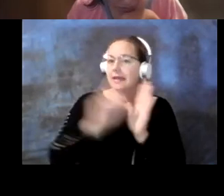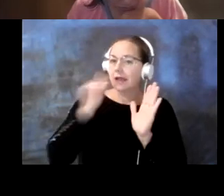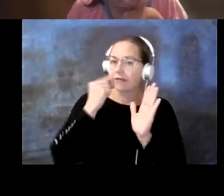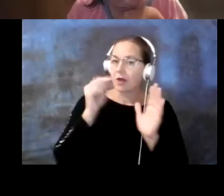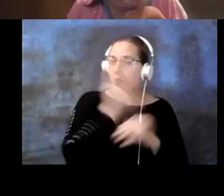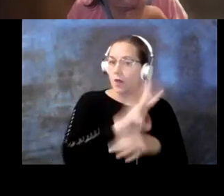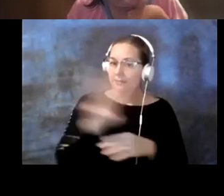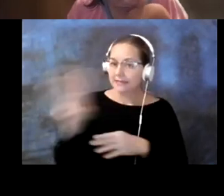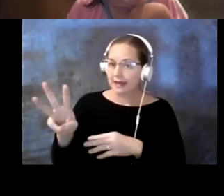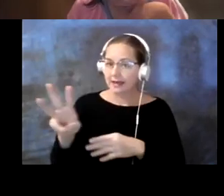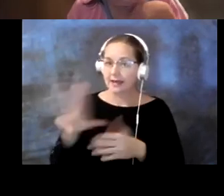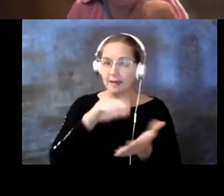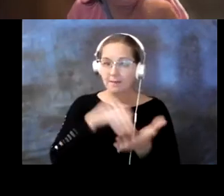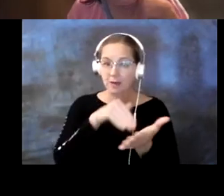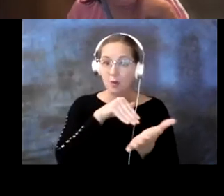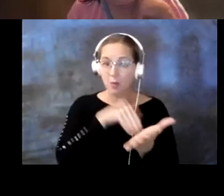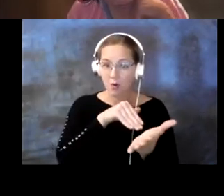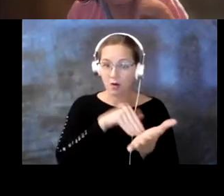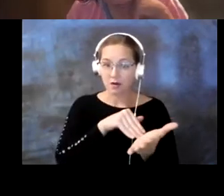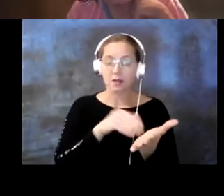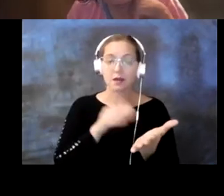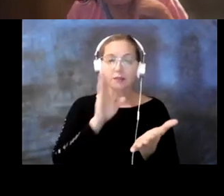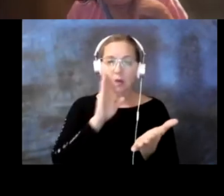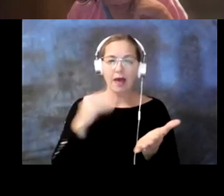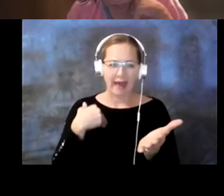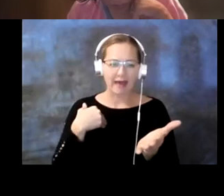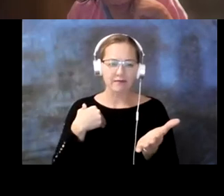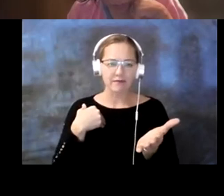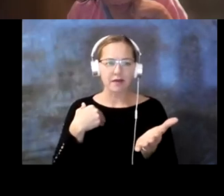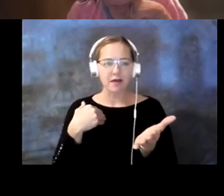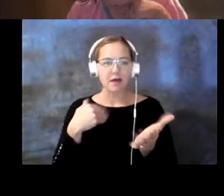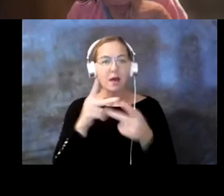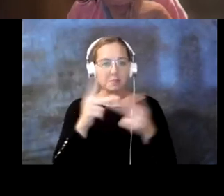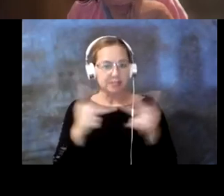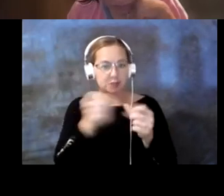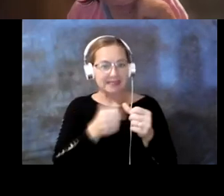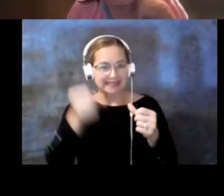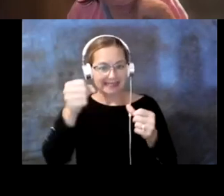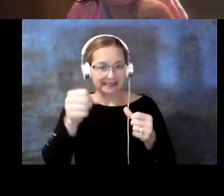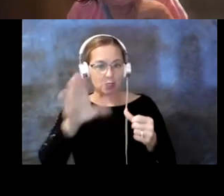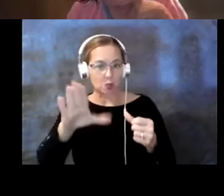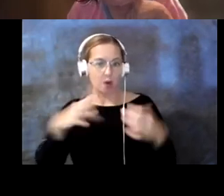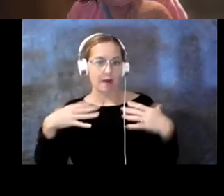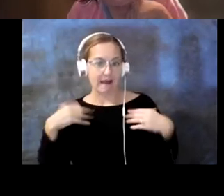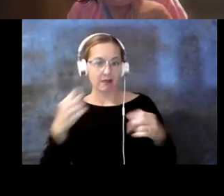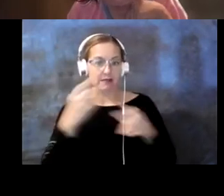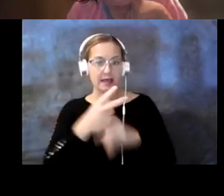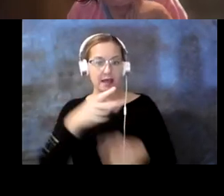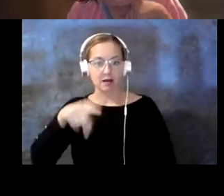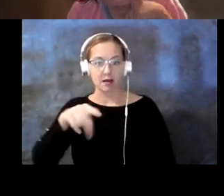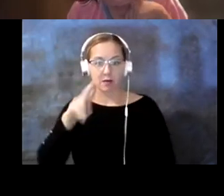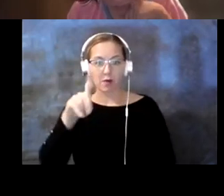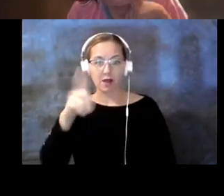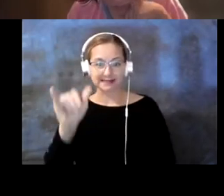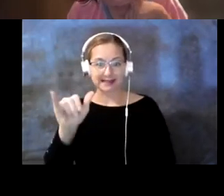board. And I found these to be really, really helpful for me in a lot of different scenarios, not